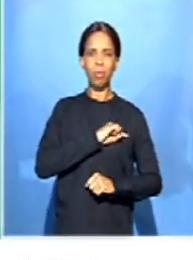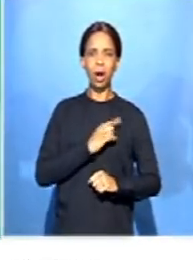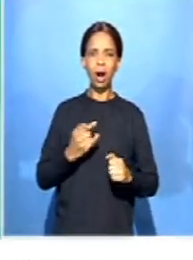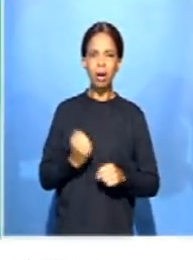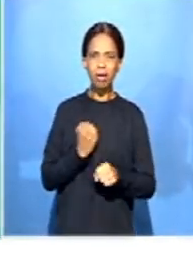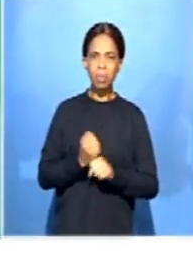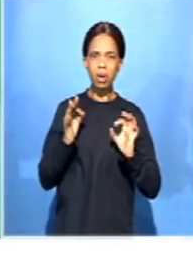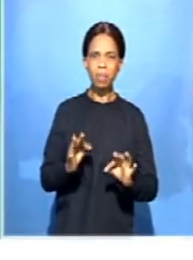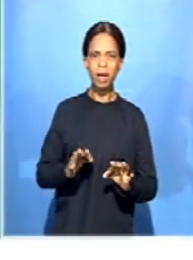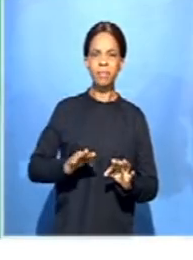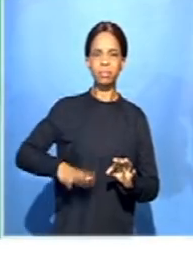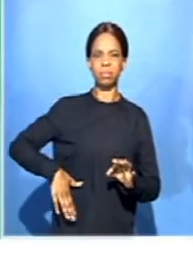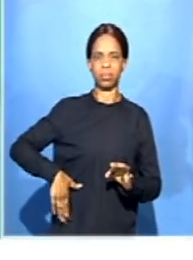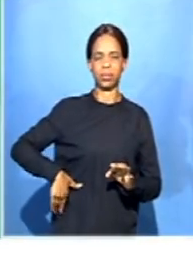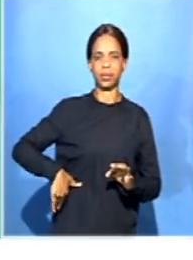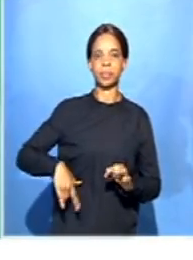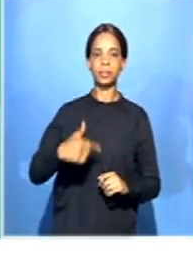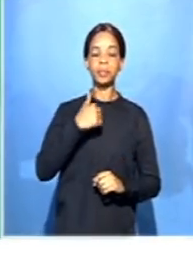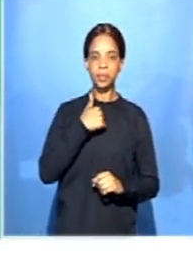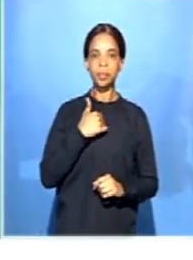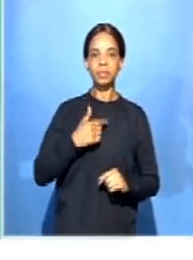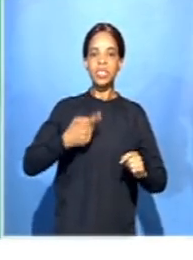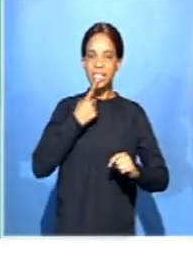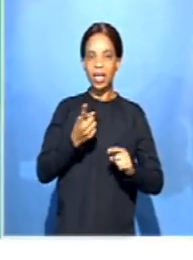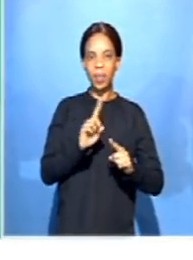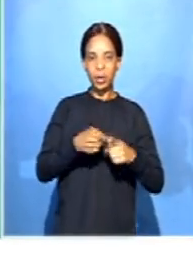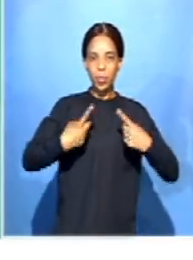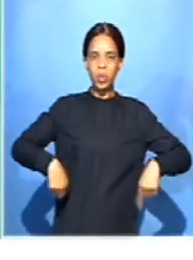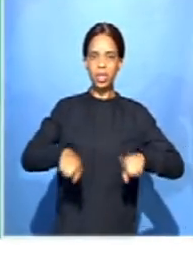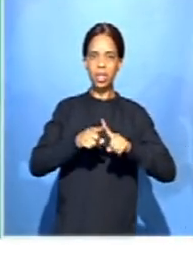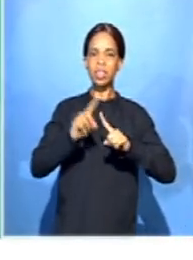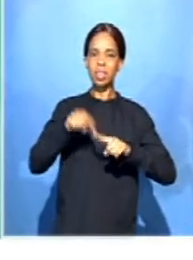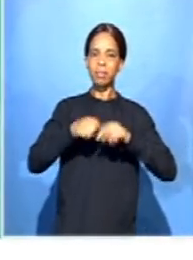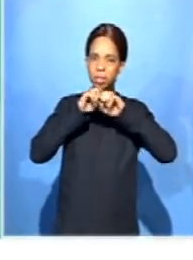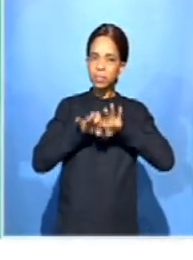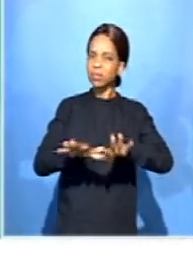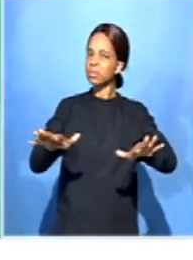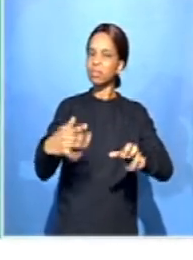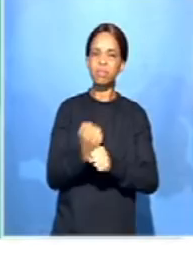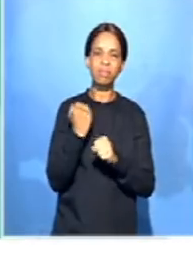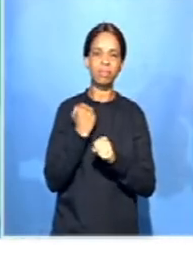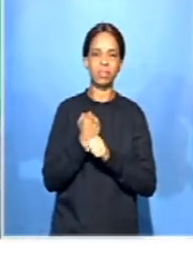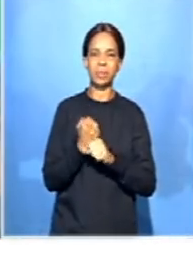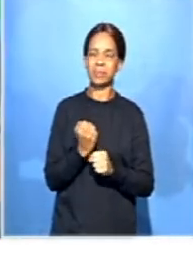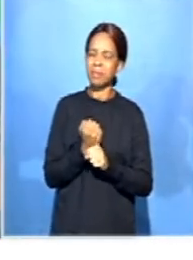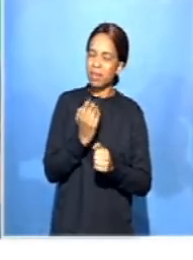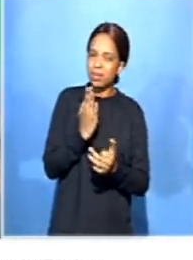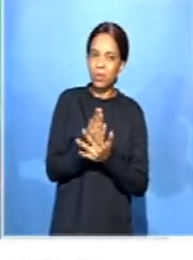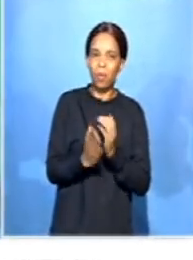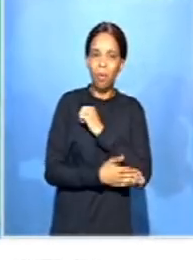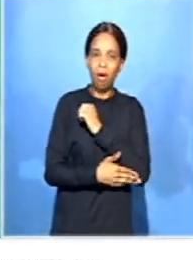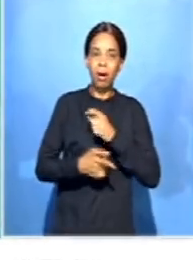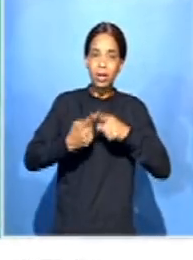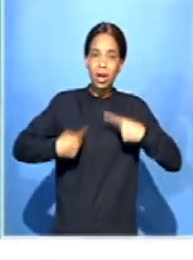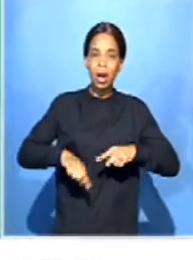let us continue doing the works that she wants to do. Let us make sure that our country is safe for our children. She